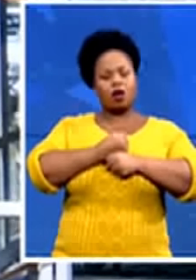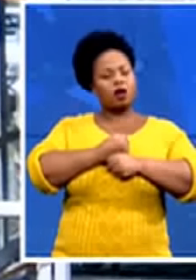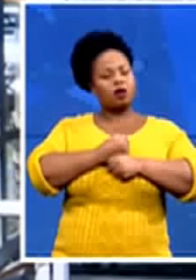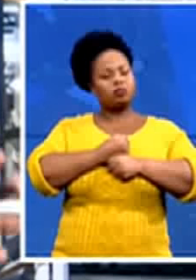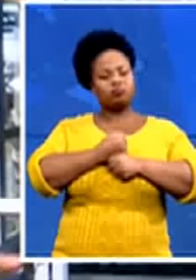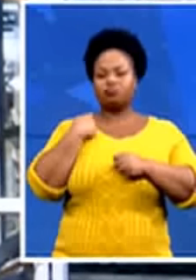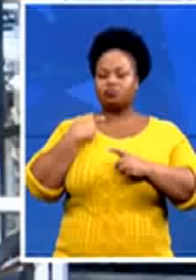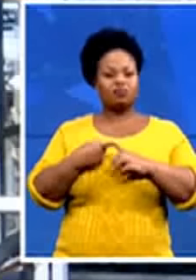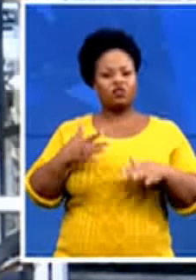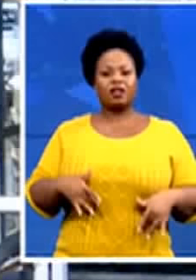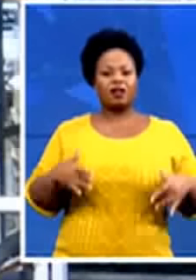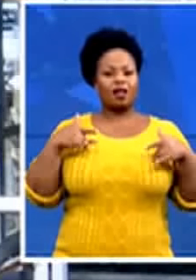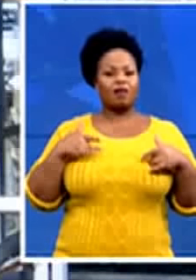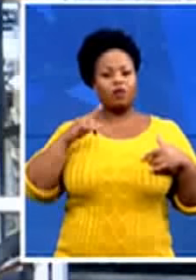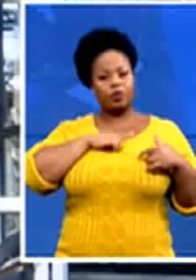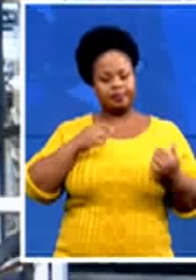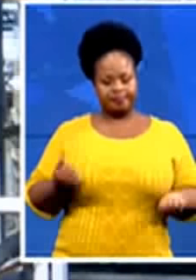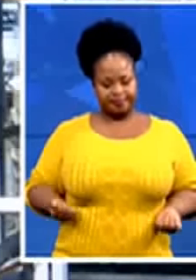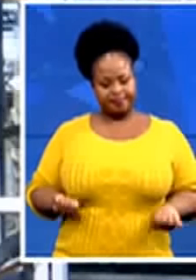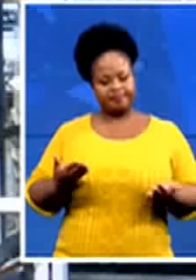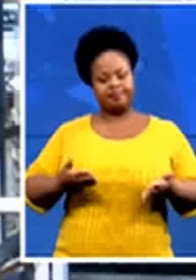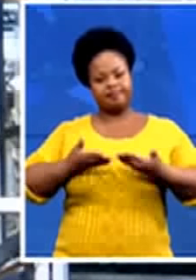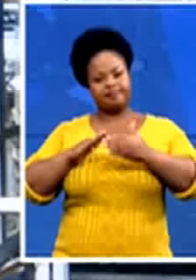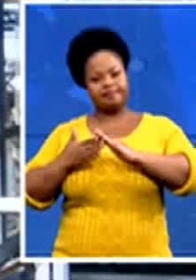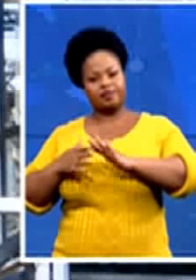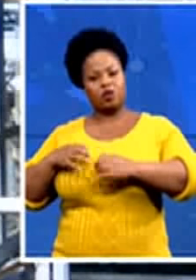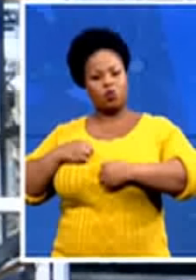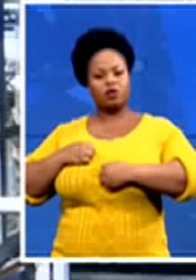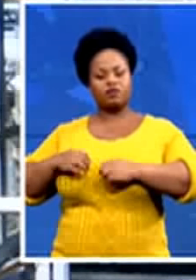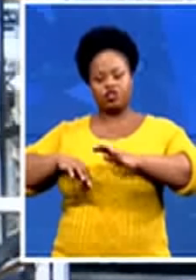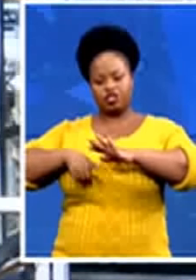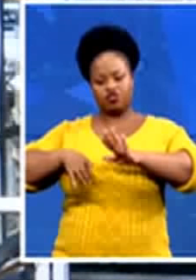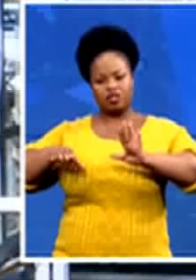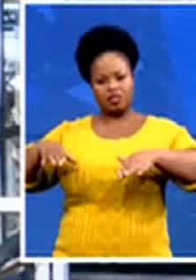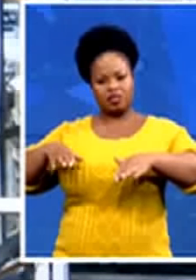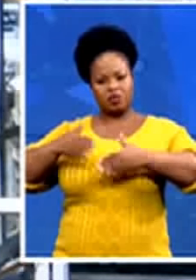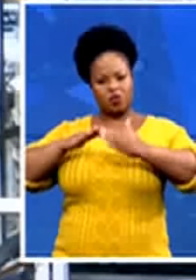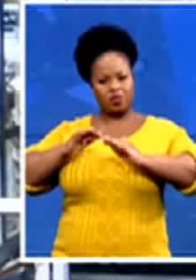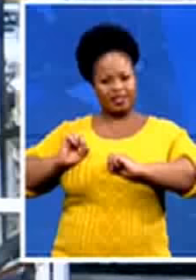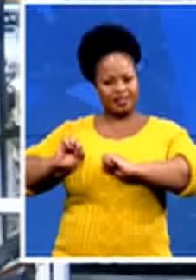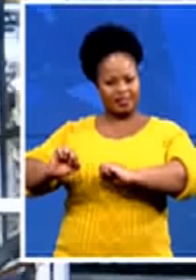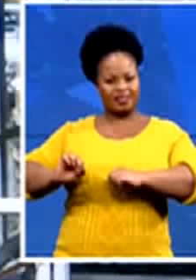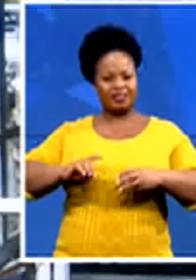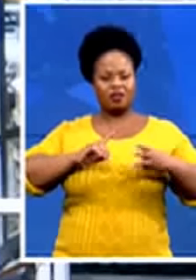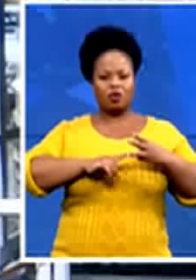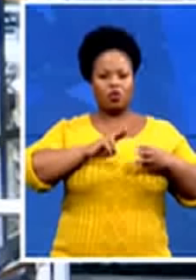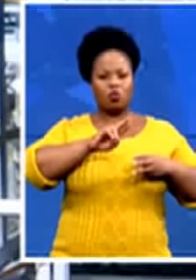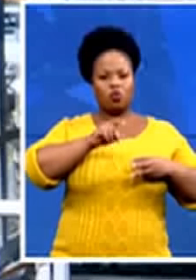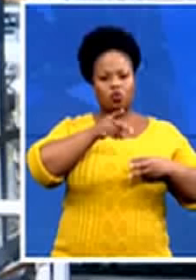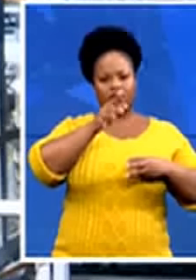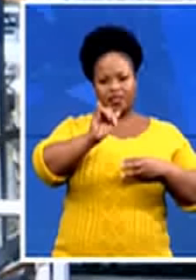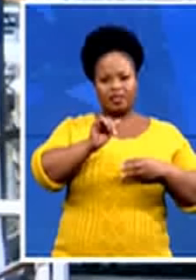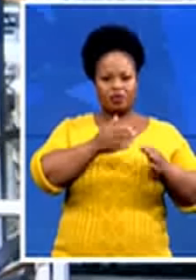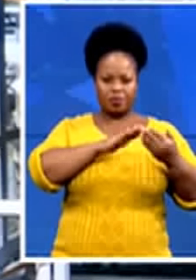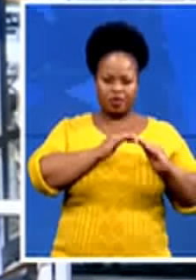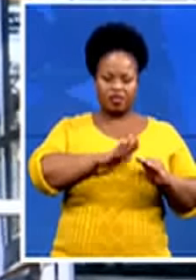her community, the people of this district, the people of Ulundi. Tributes have been coming in